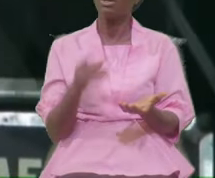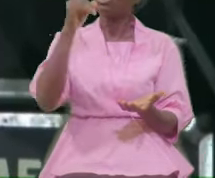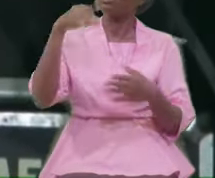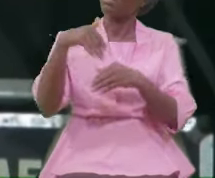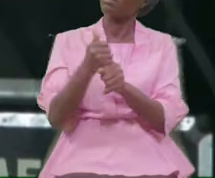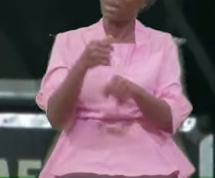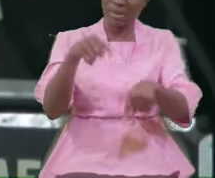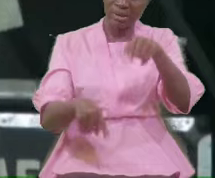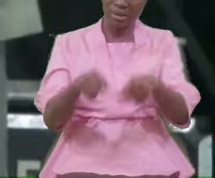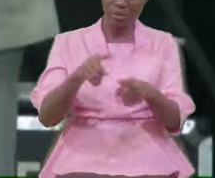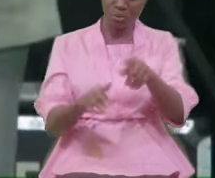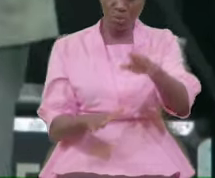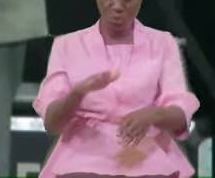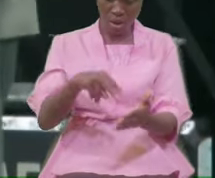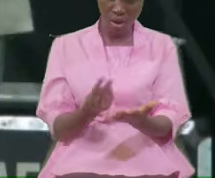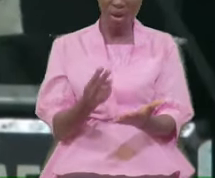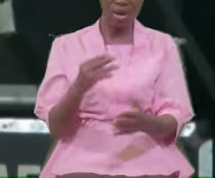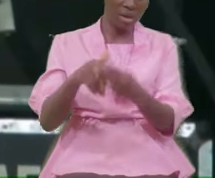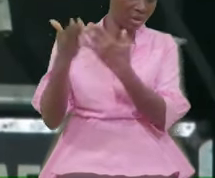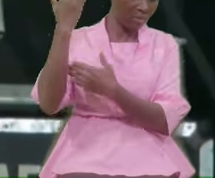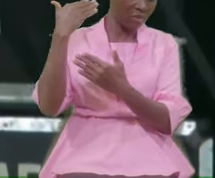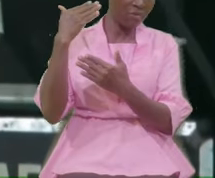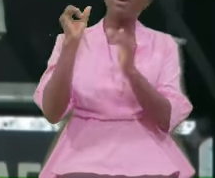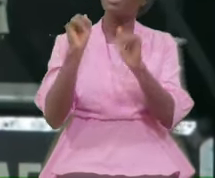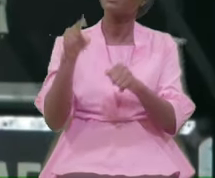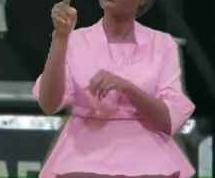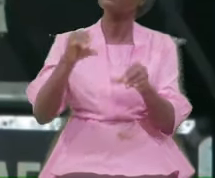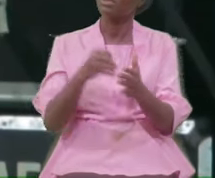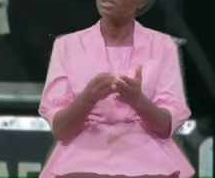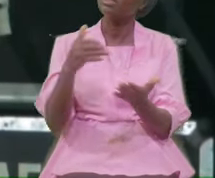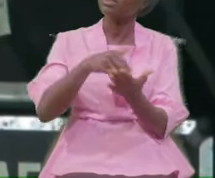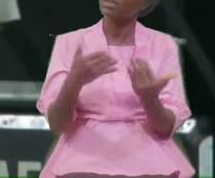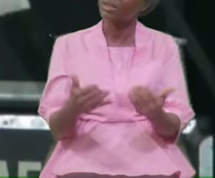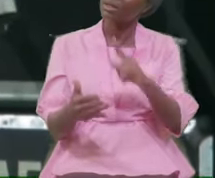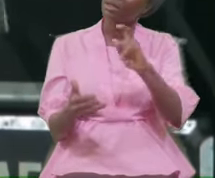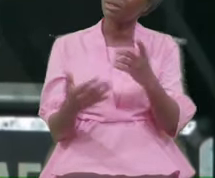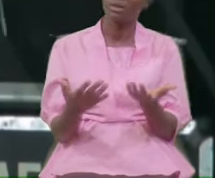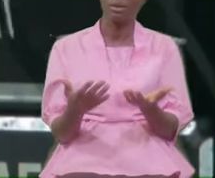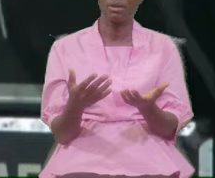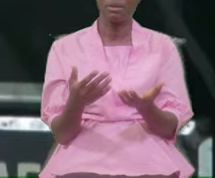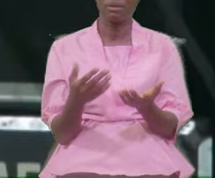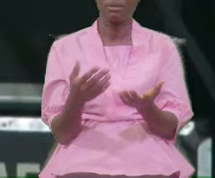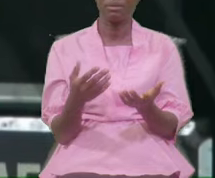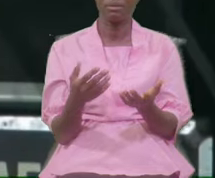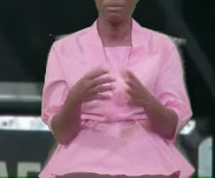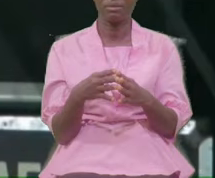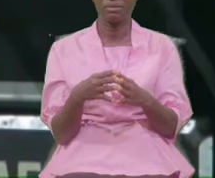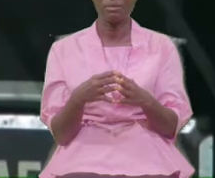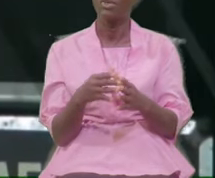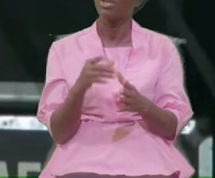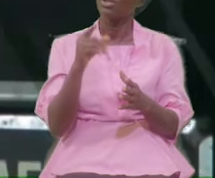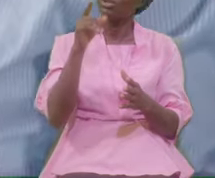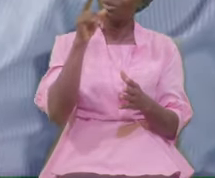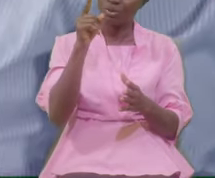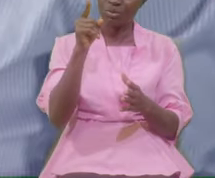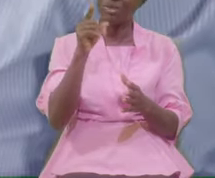now in the can you do it now nakahimo ka sa pagpalakaw sa Bak you can do